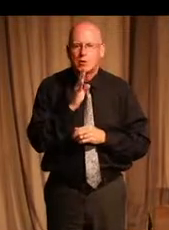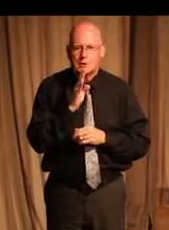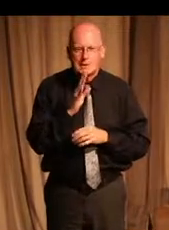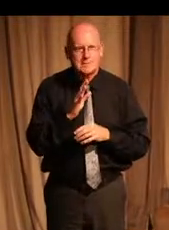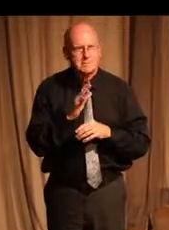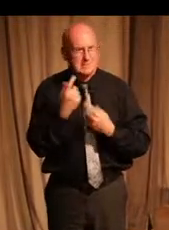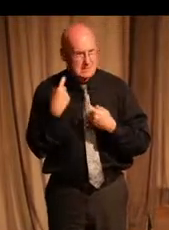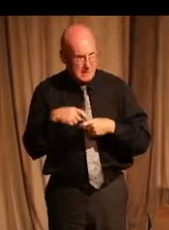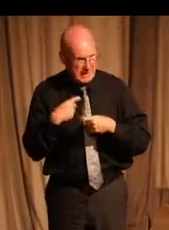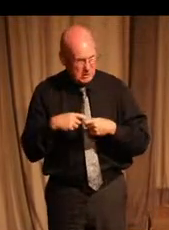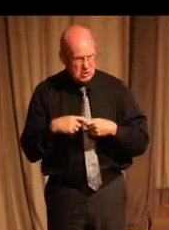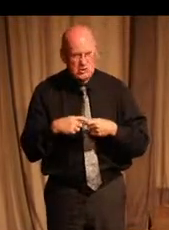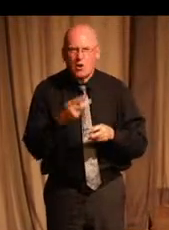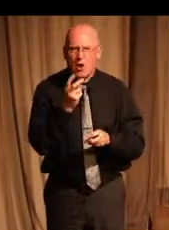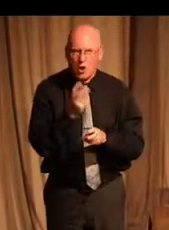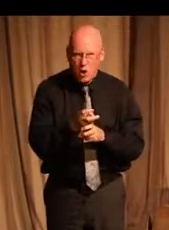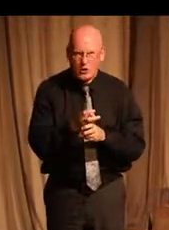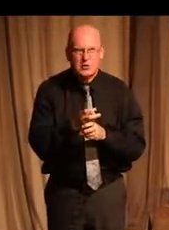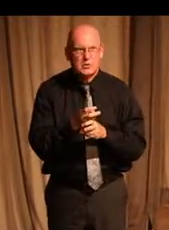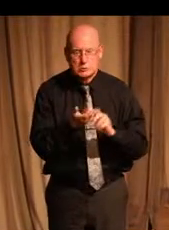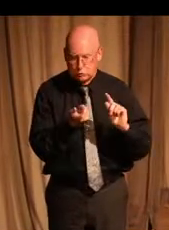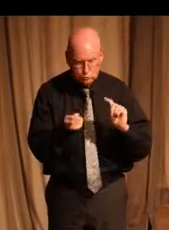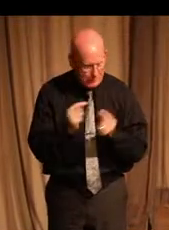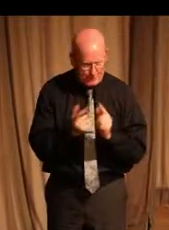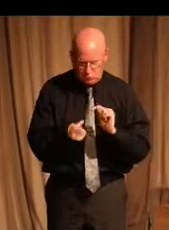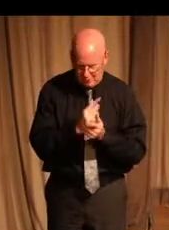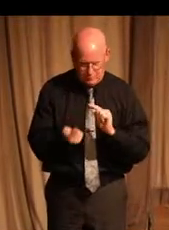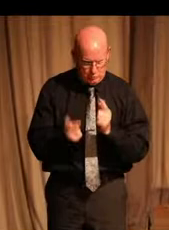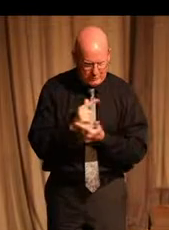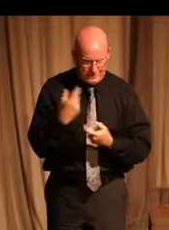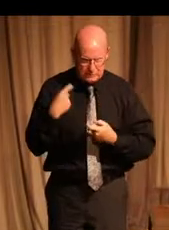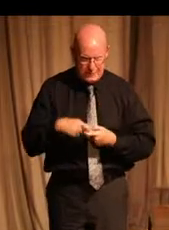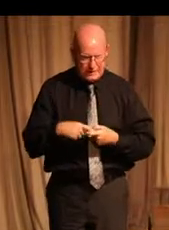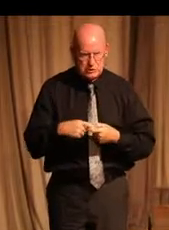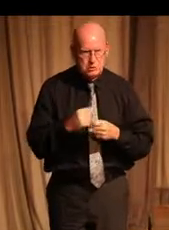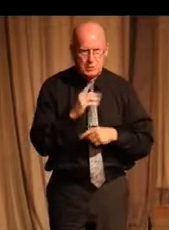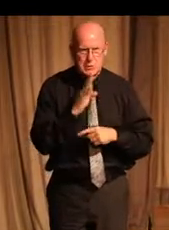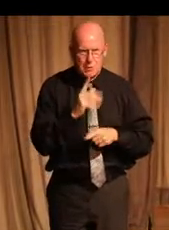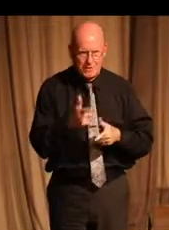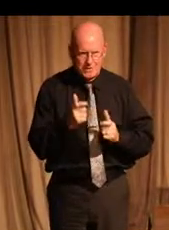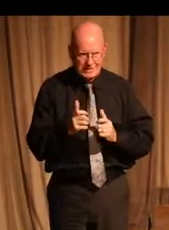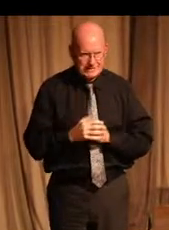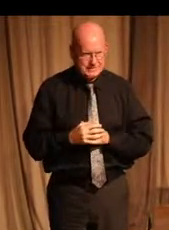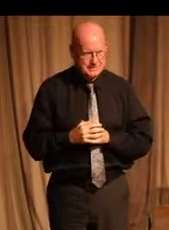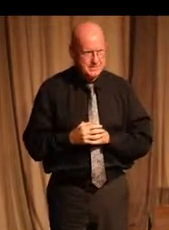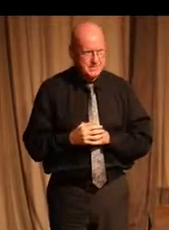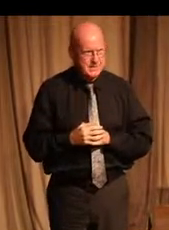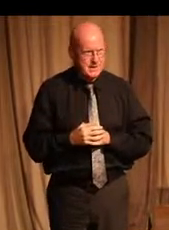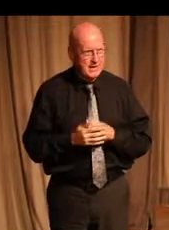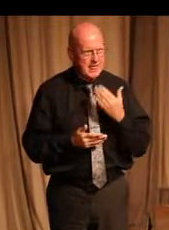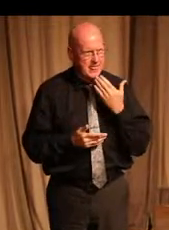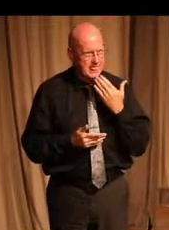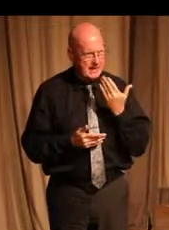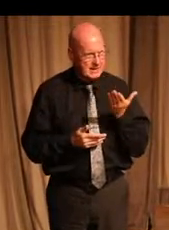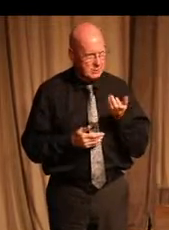Yes. Sí. Está bien. Está bien. Perfecto. Disculpa.